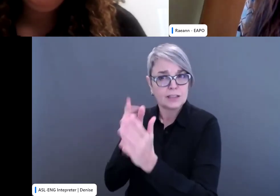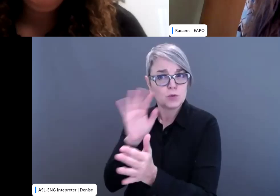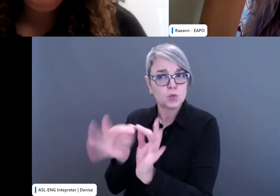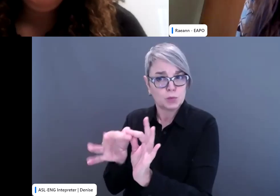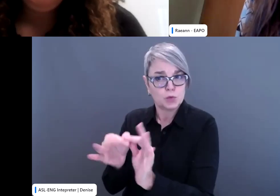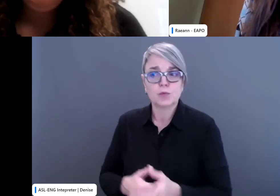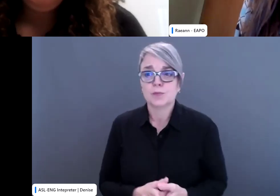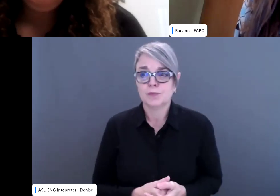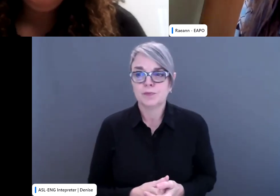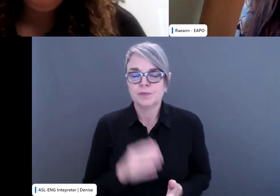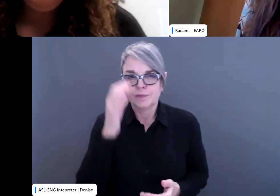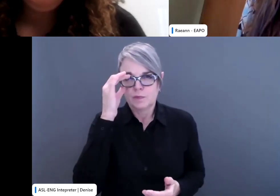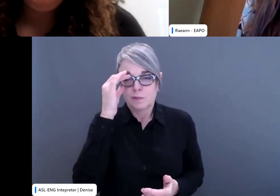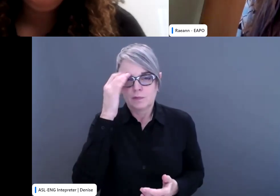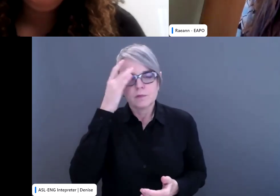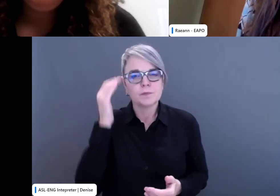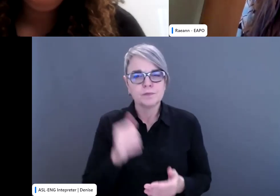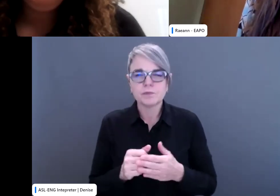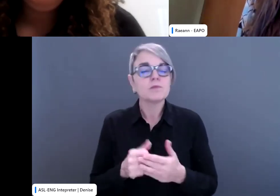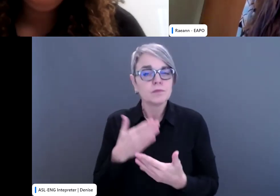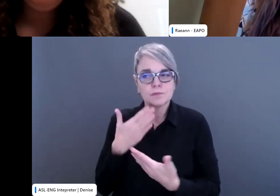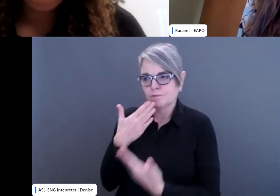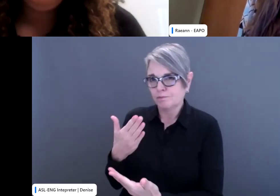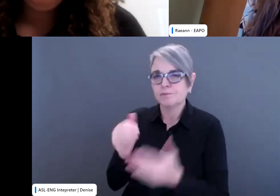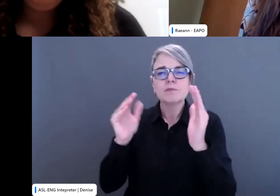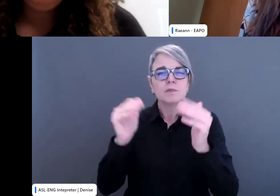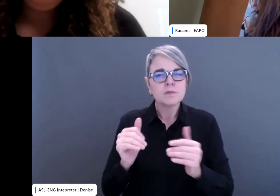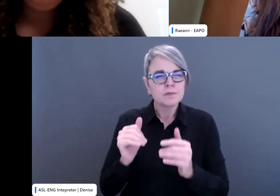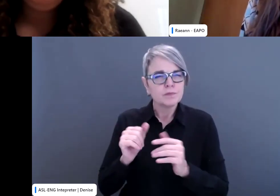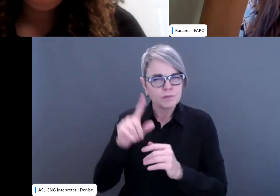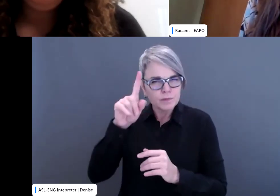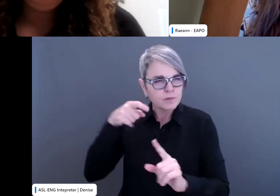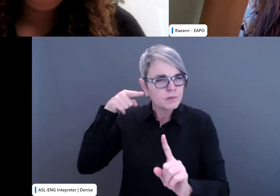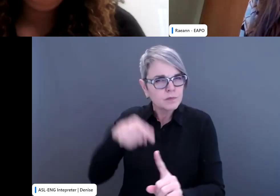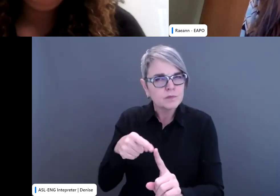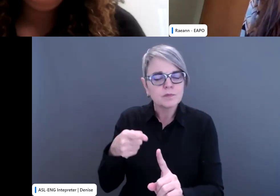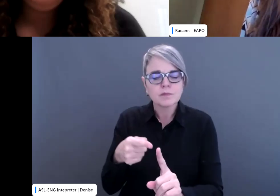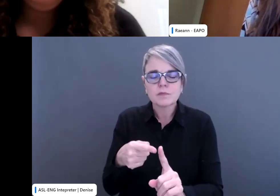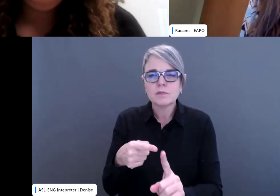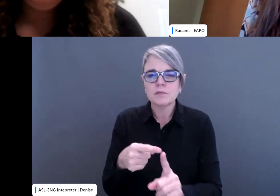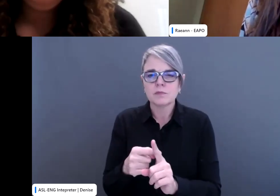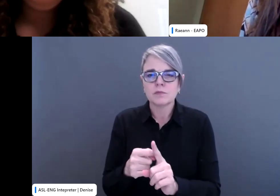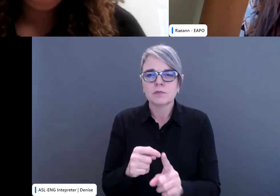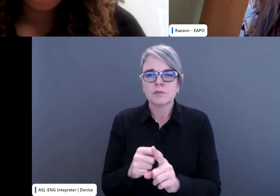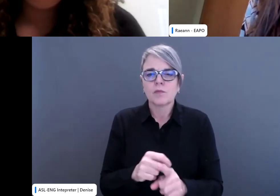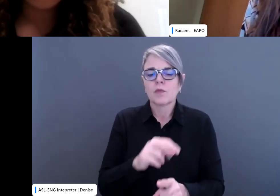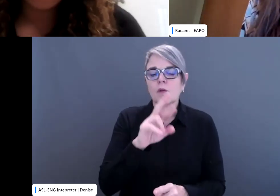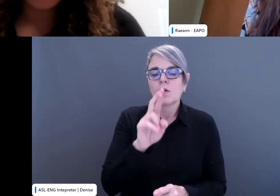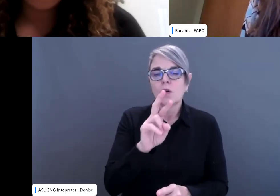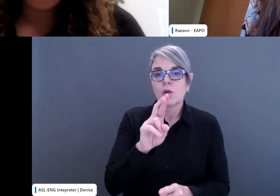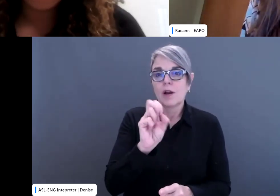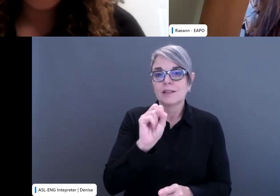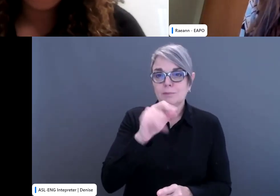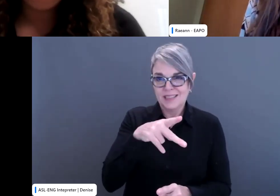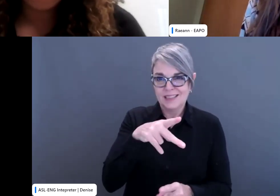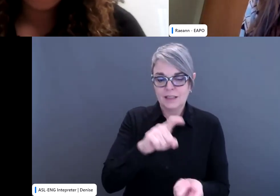about banking, about if they're converting their RSPs to our RIFs. If Mhm. is there anything